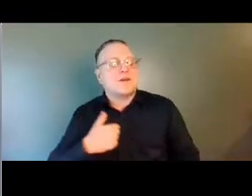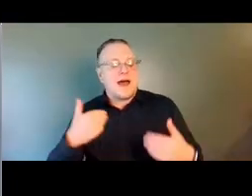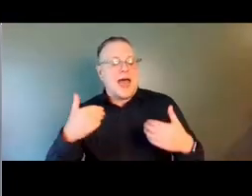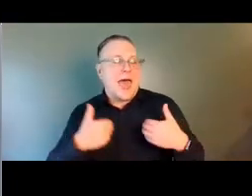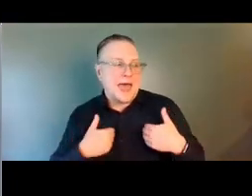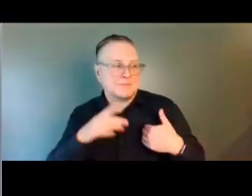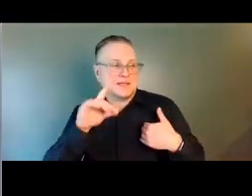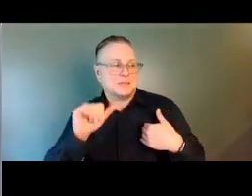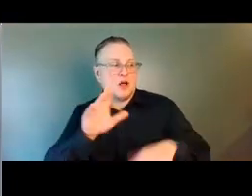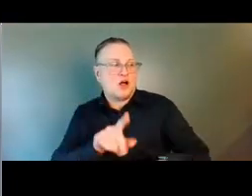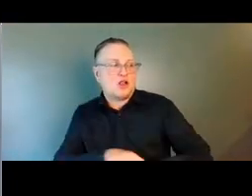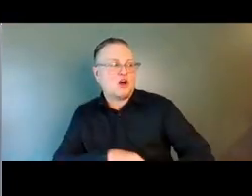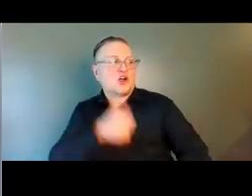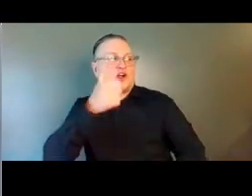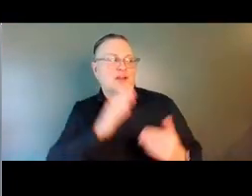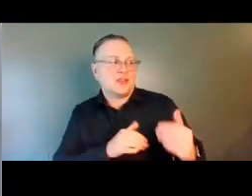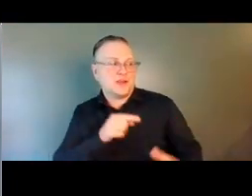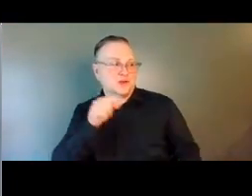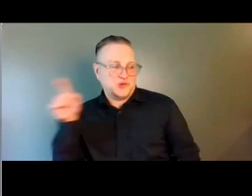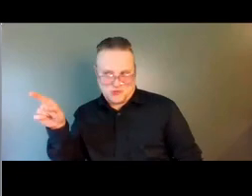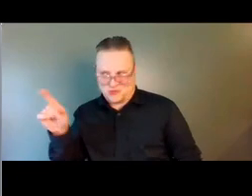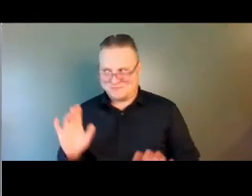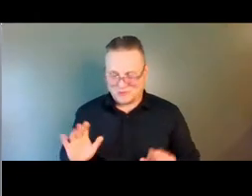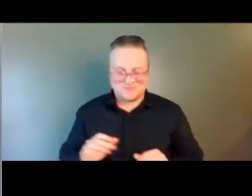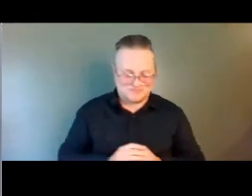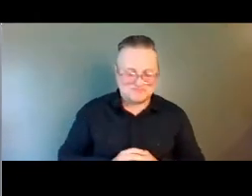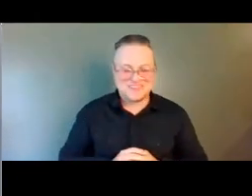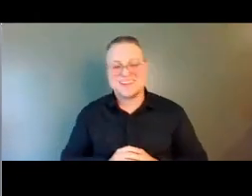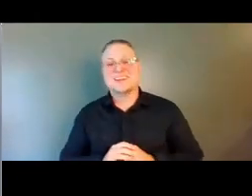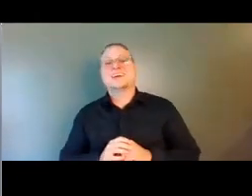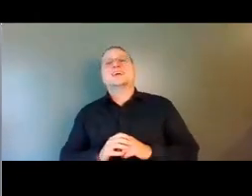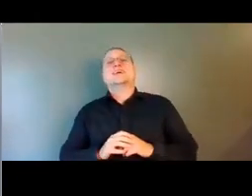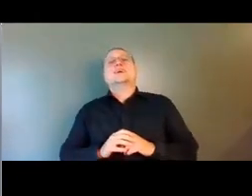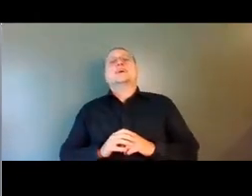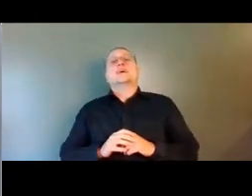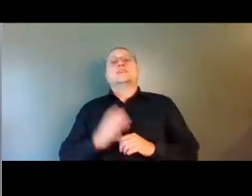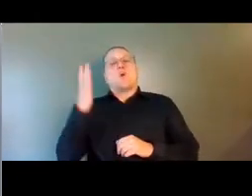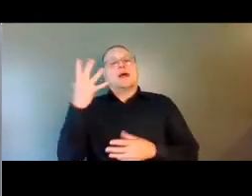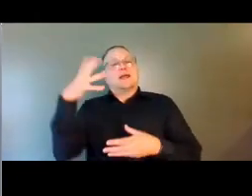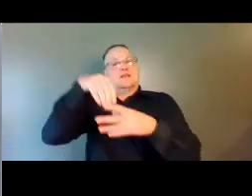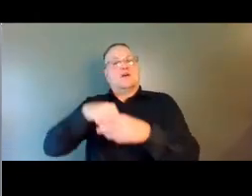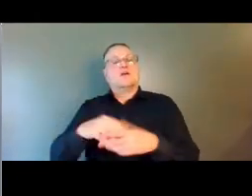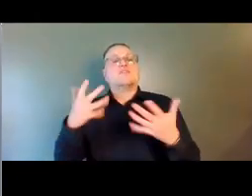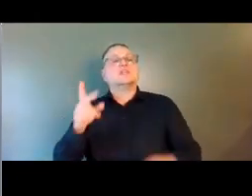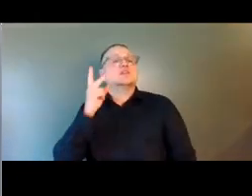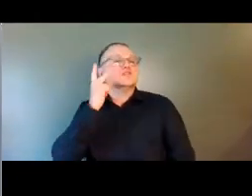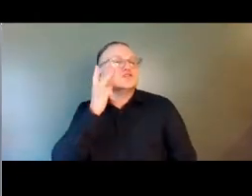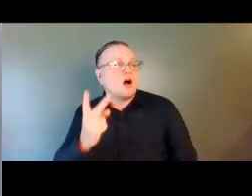probably longer than you. So in that respect, what drew me into it was seeing injustice. I think